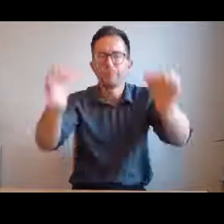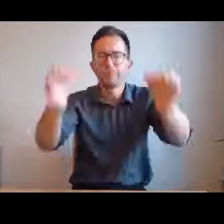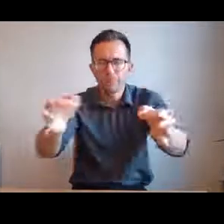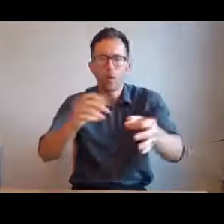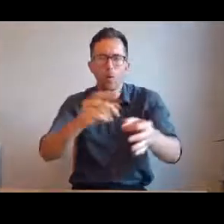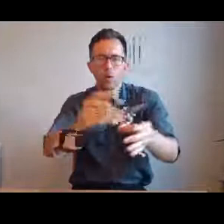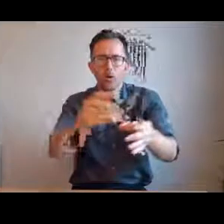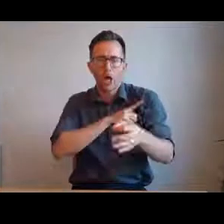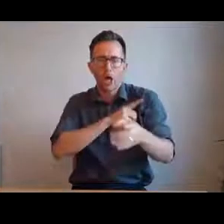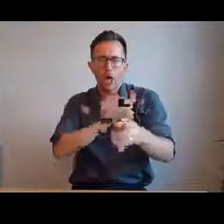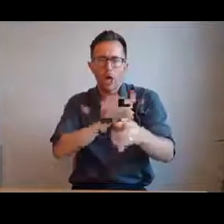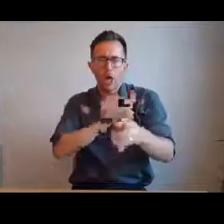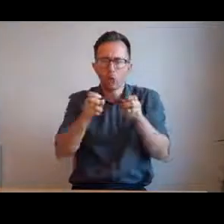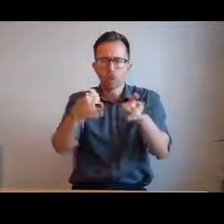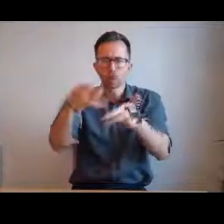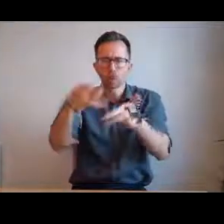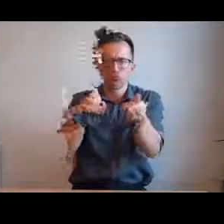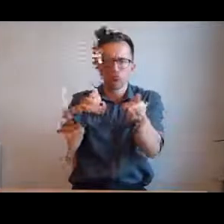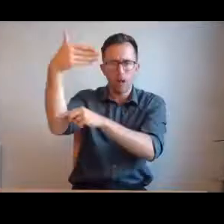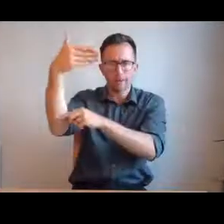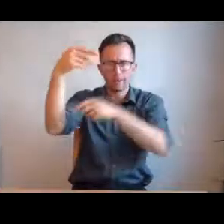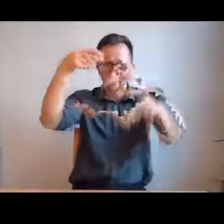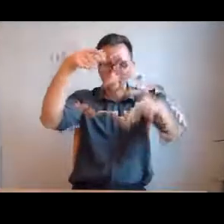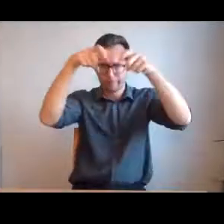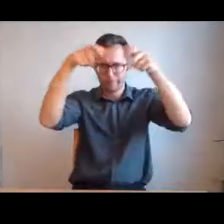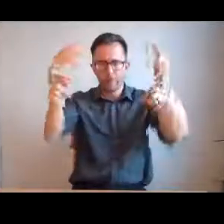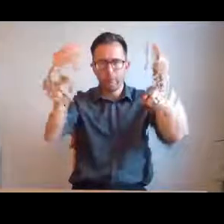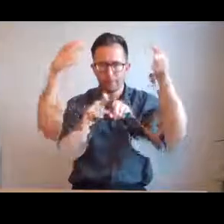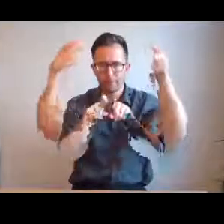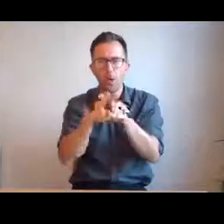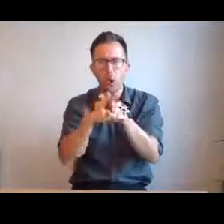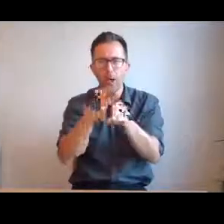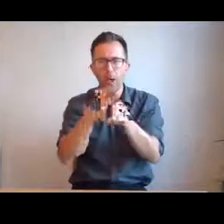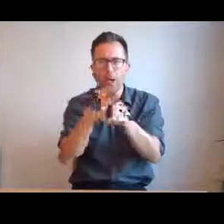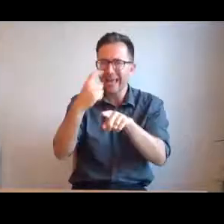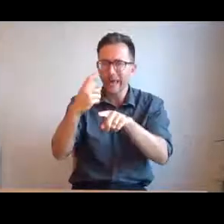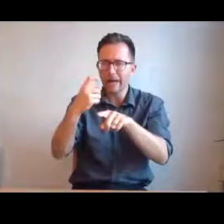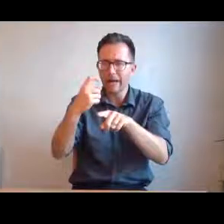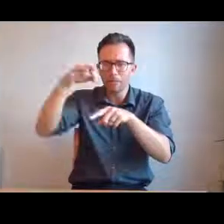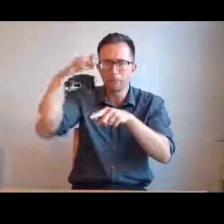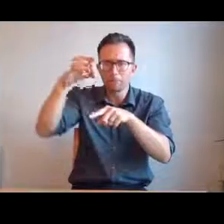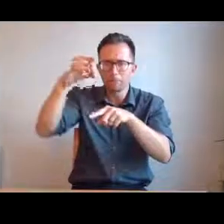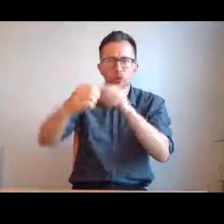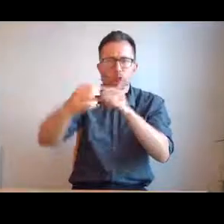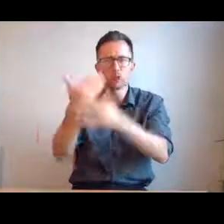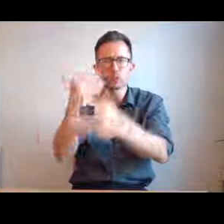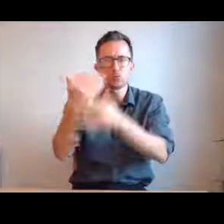gantry and to allow for tree planting that was previously restricted by overhead power lines.